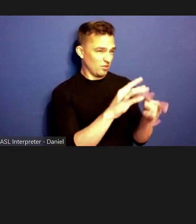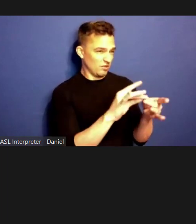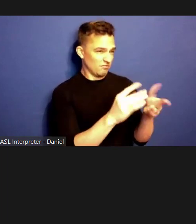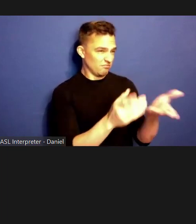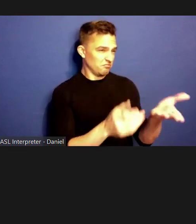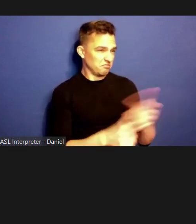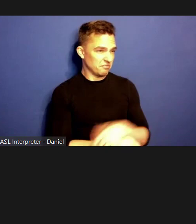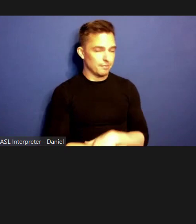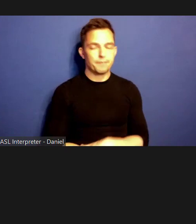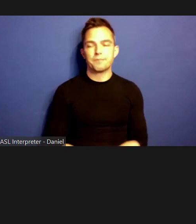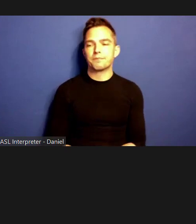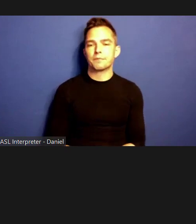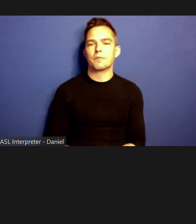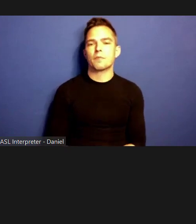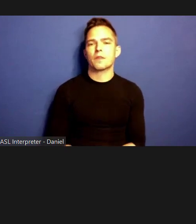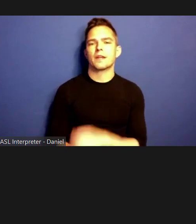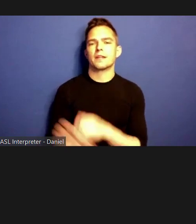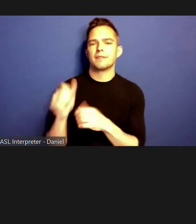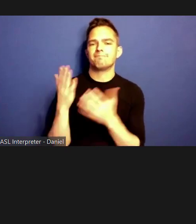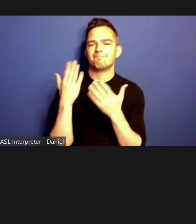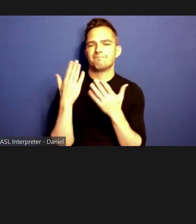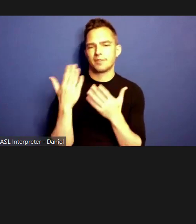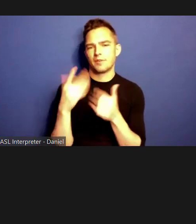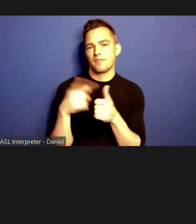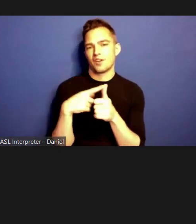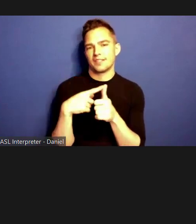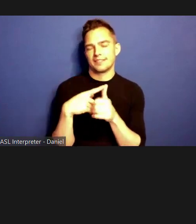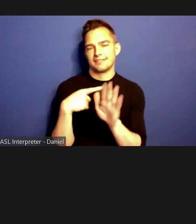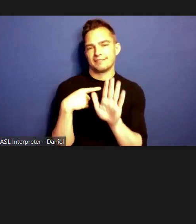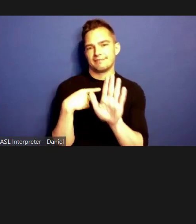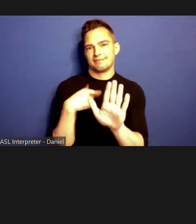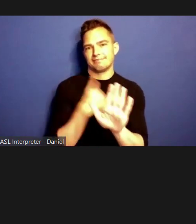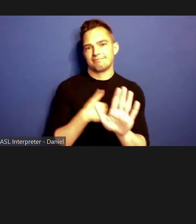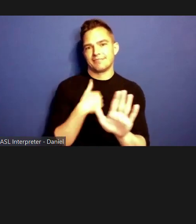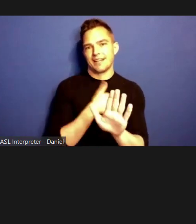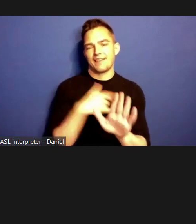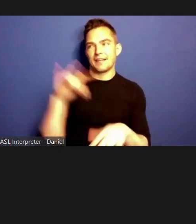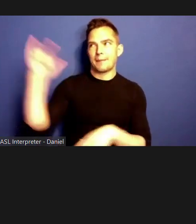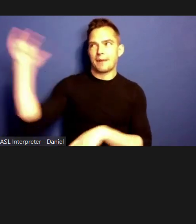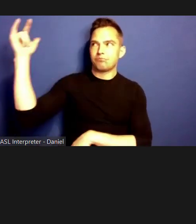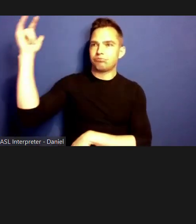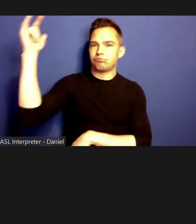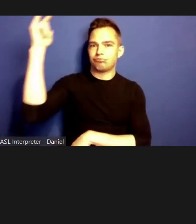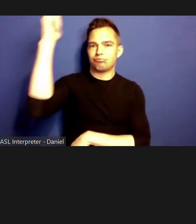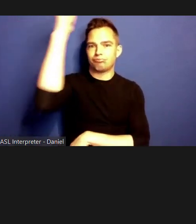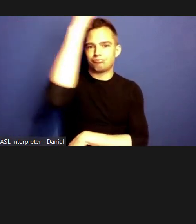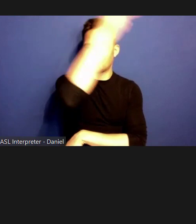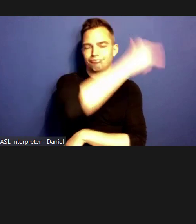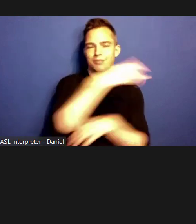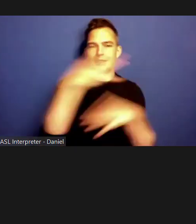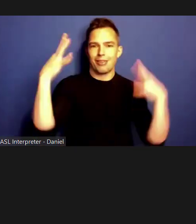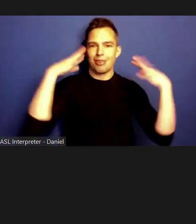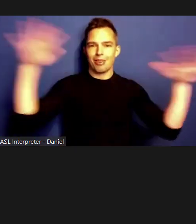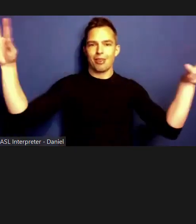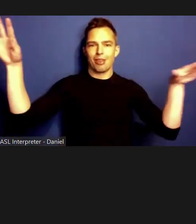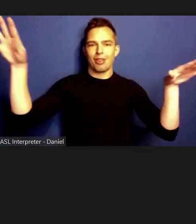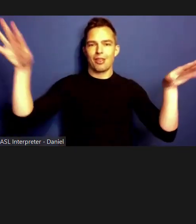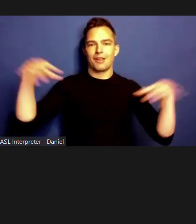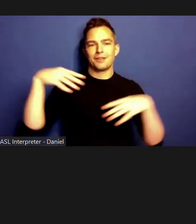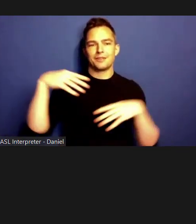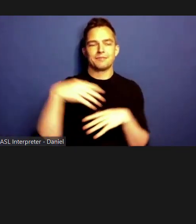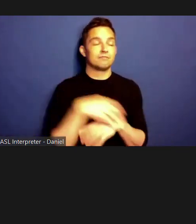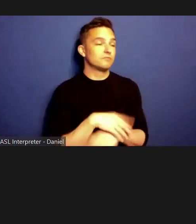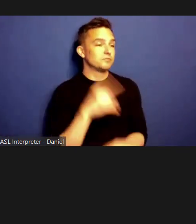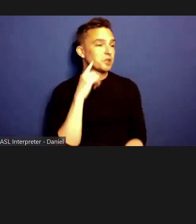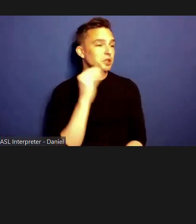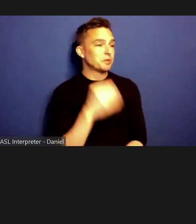you? Yeah, thank you. First of all, I'm going to apologize. I've had a plane that was going overhead if that noise came through. Nope,